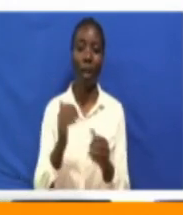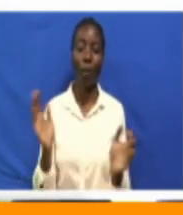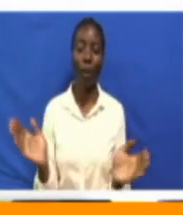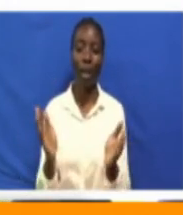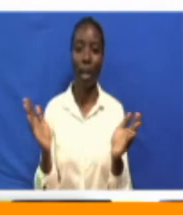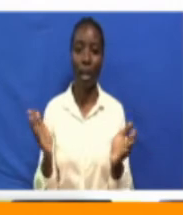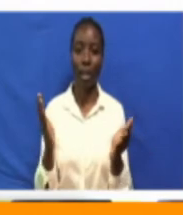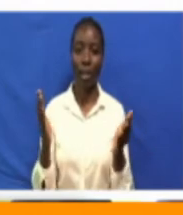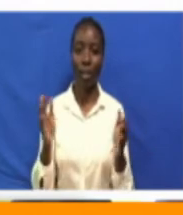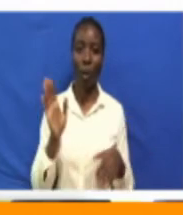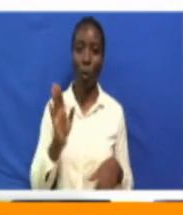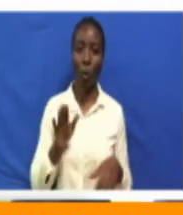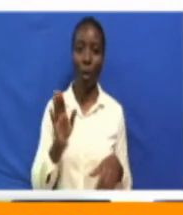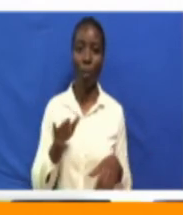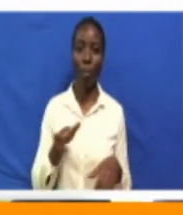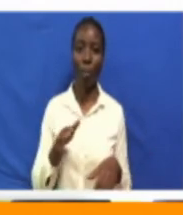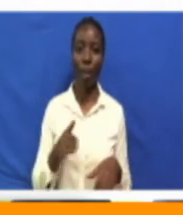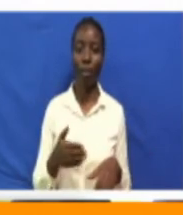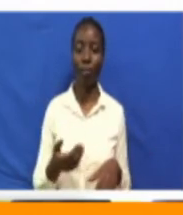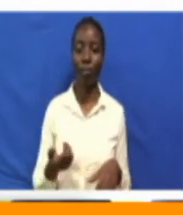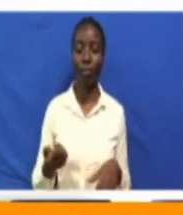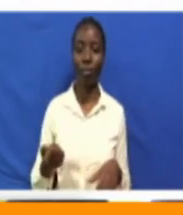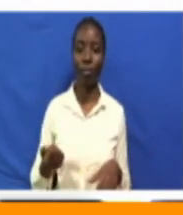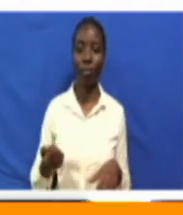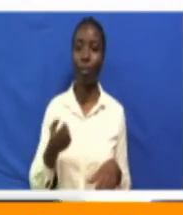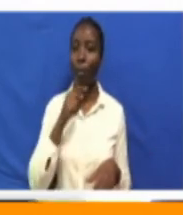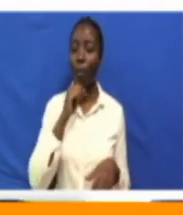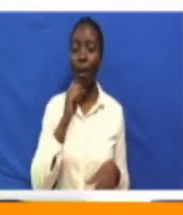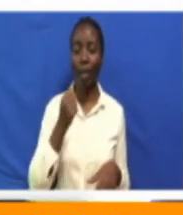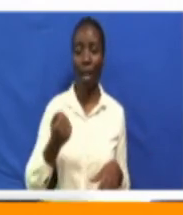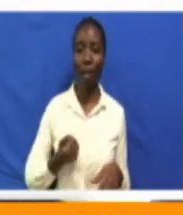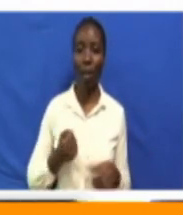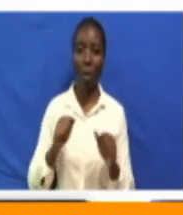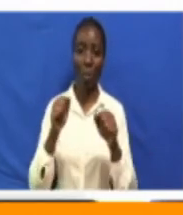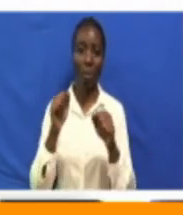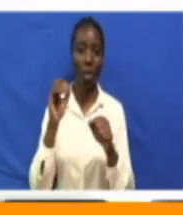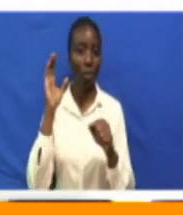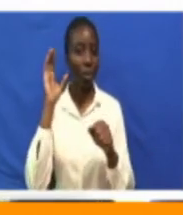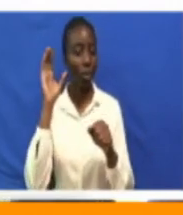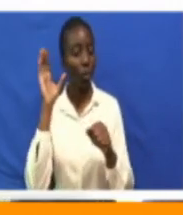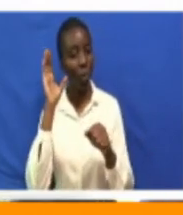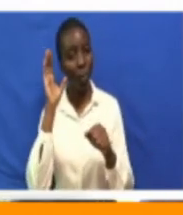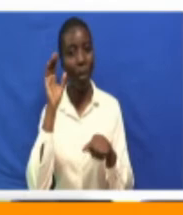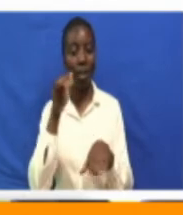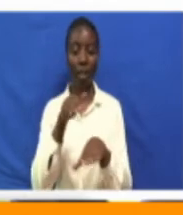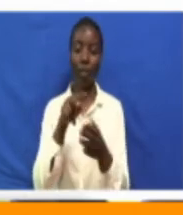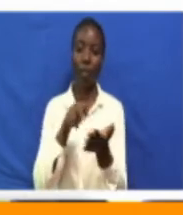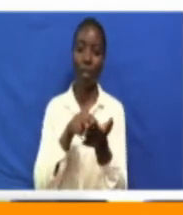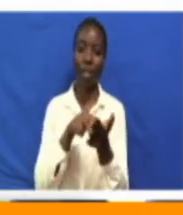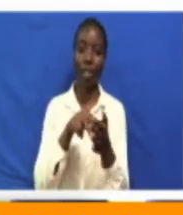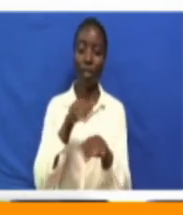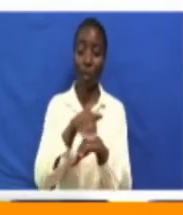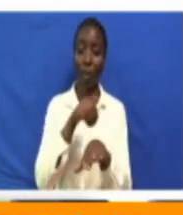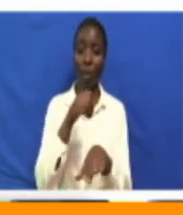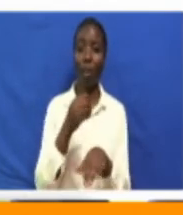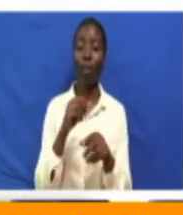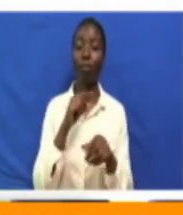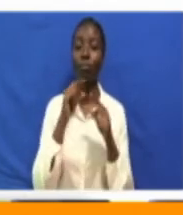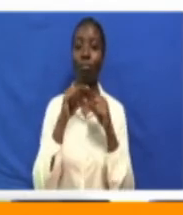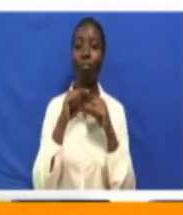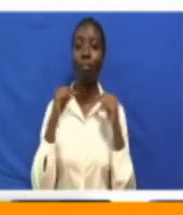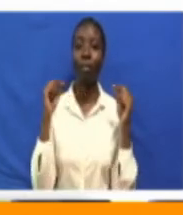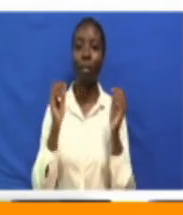men and women to hit the call of priesthood and religious vocation the pursuit of